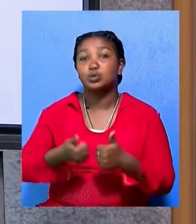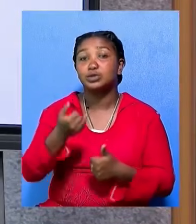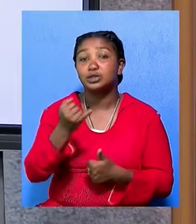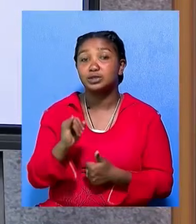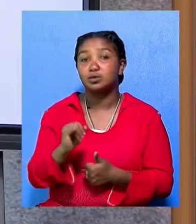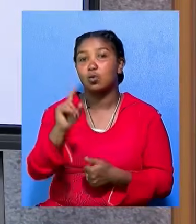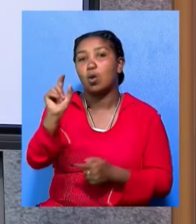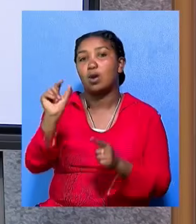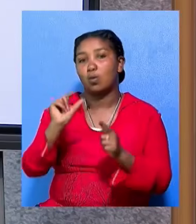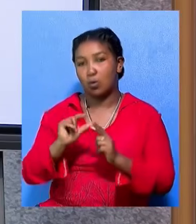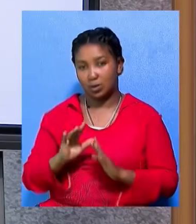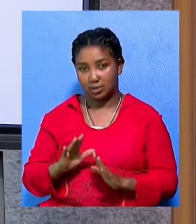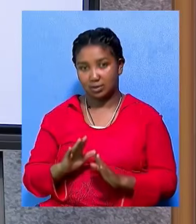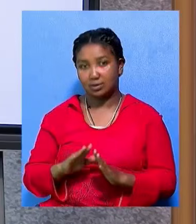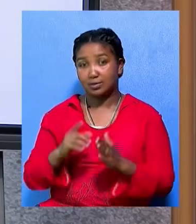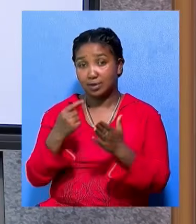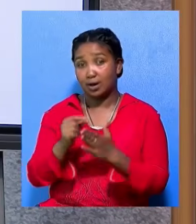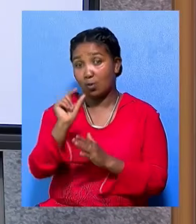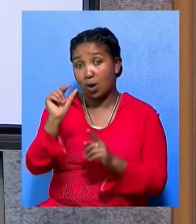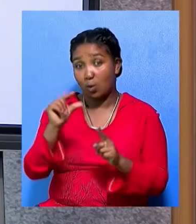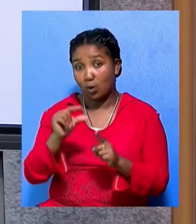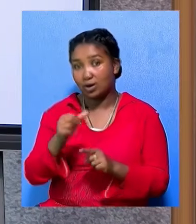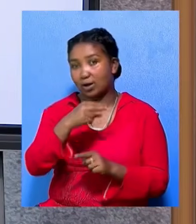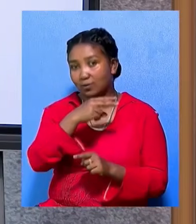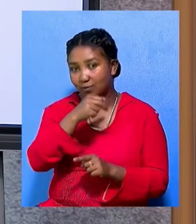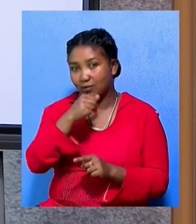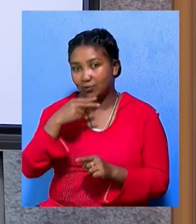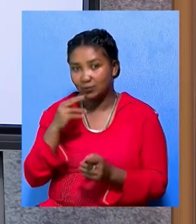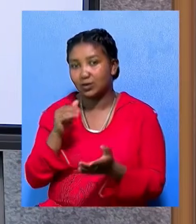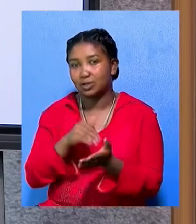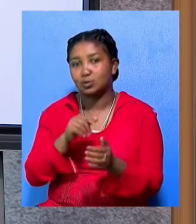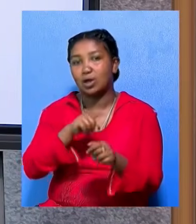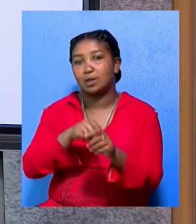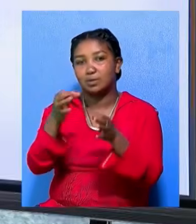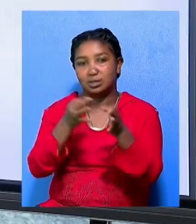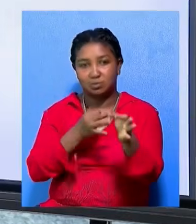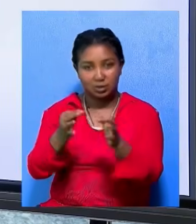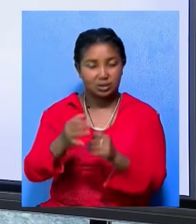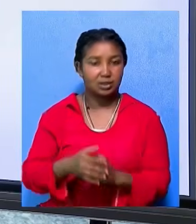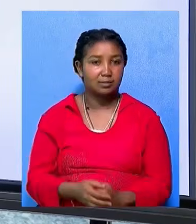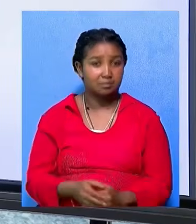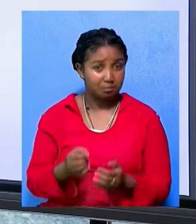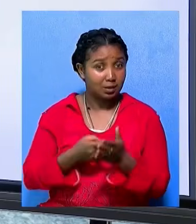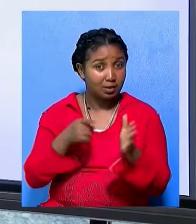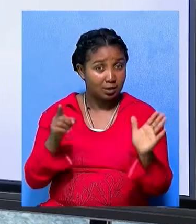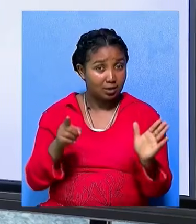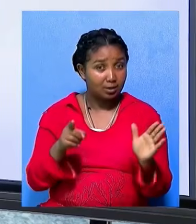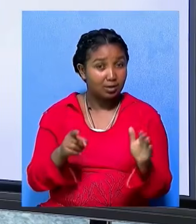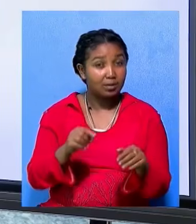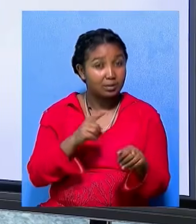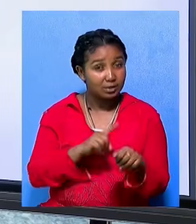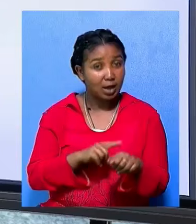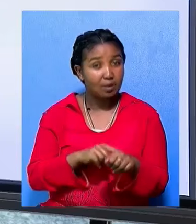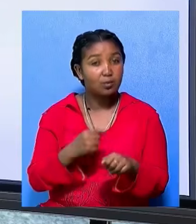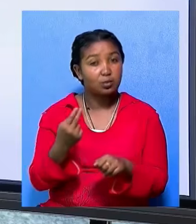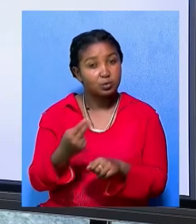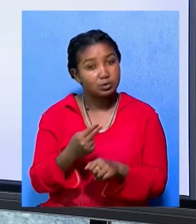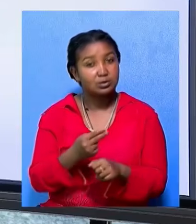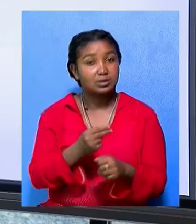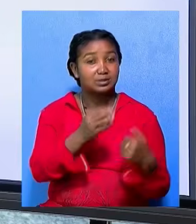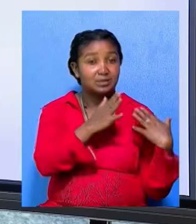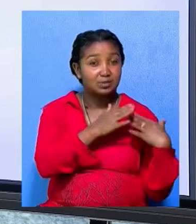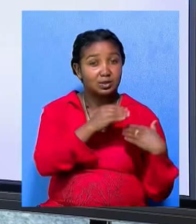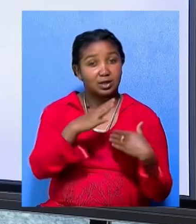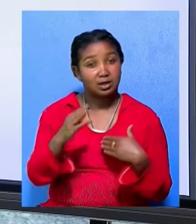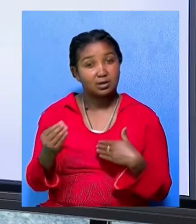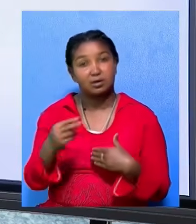just one word. They are one word adverbs of frequency time expressions. Is it clear? At that time, they can be used between the subject